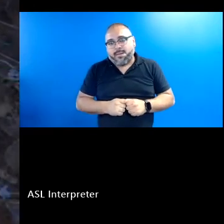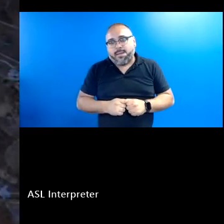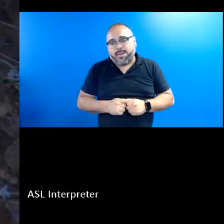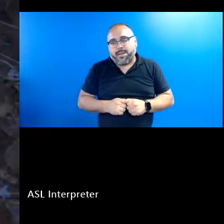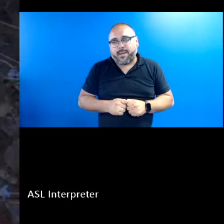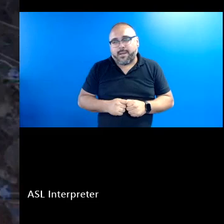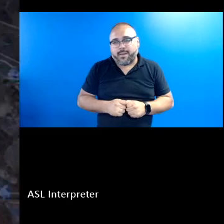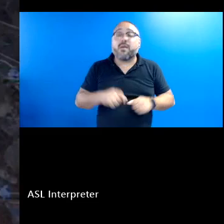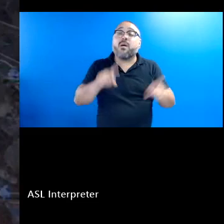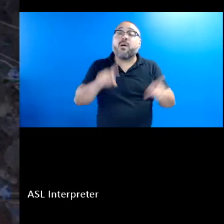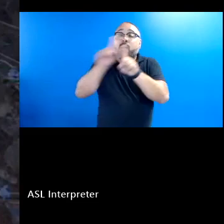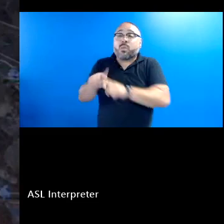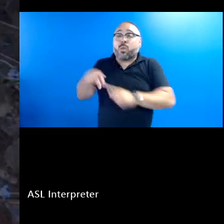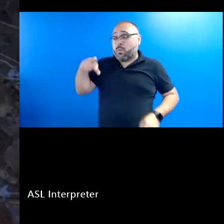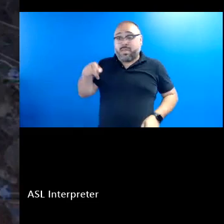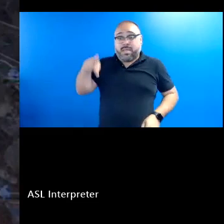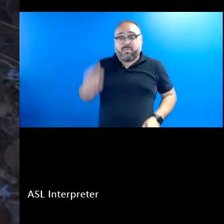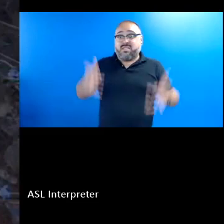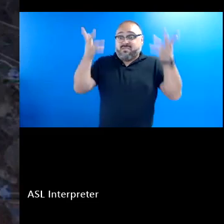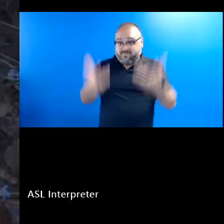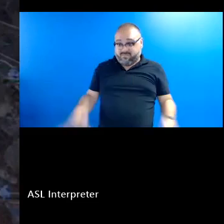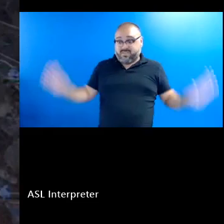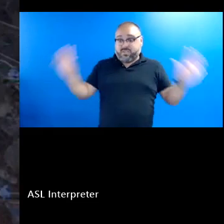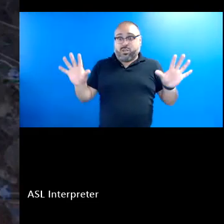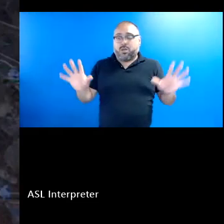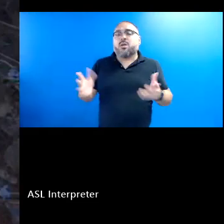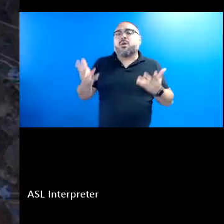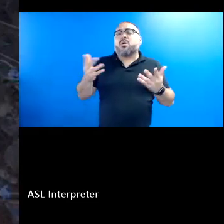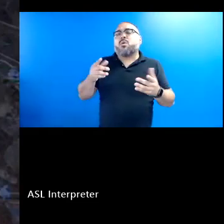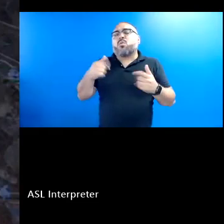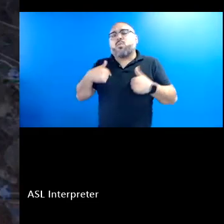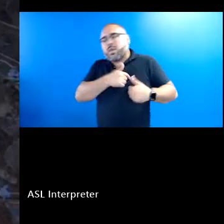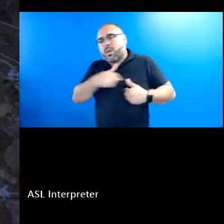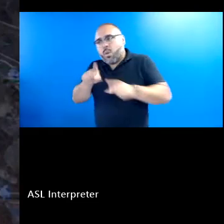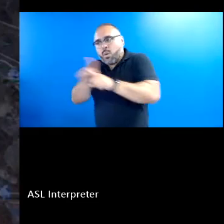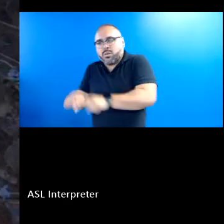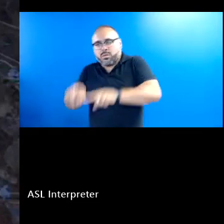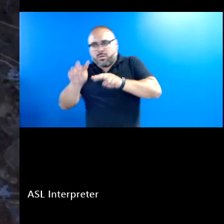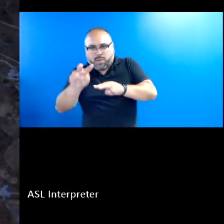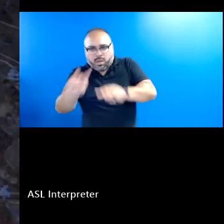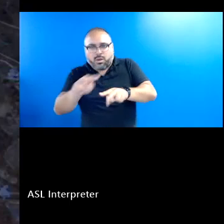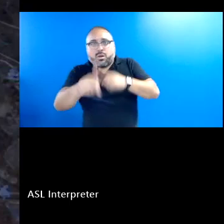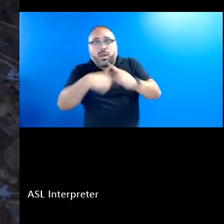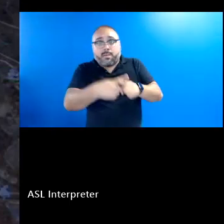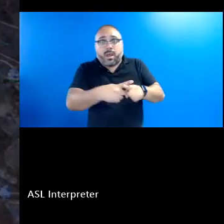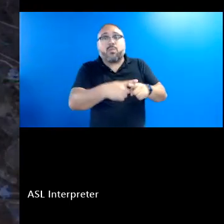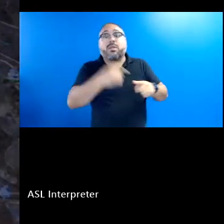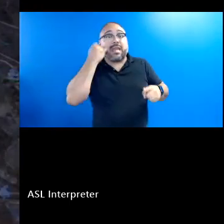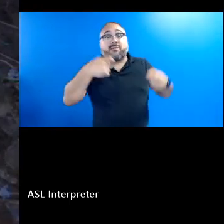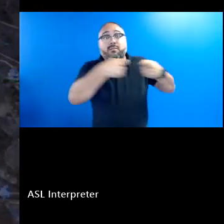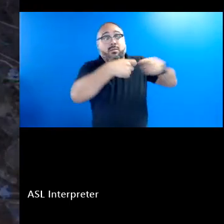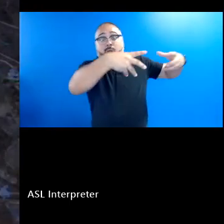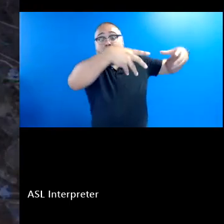a PSPS, we also like to monitor and look at what happened where we did turn off the circuit, right? So if we